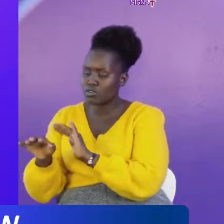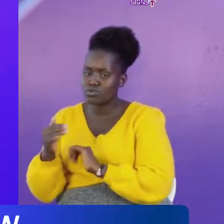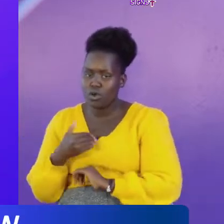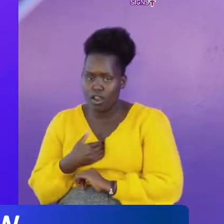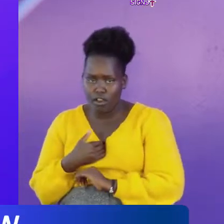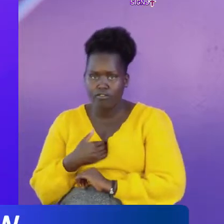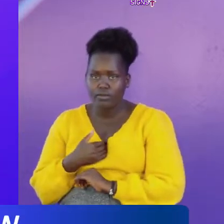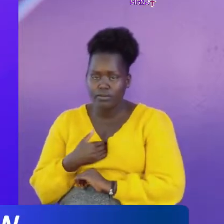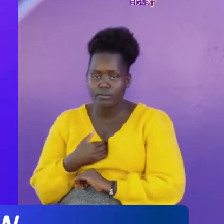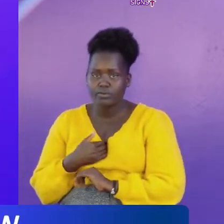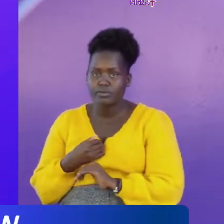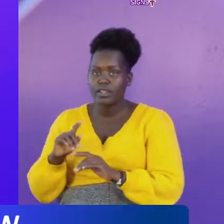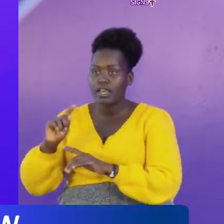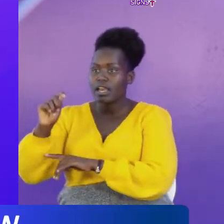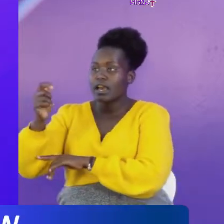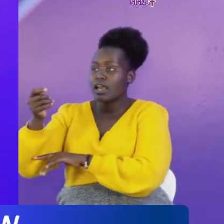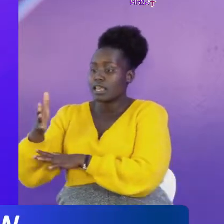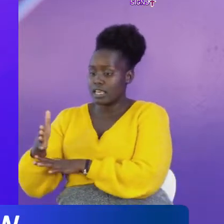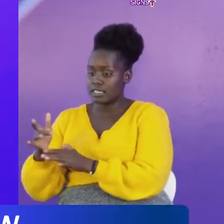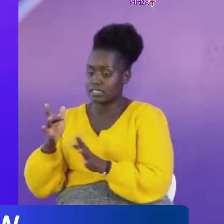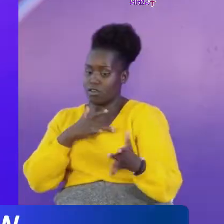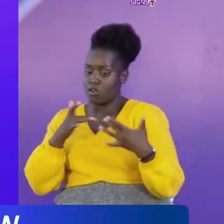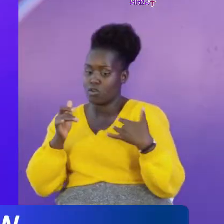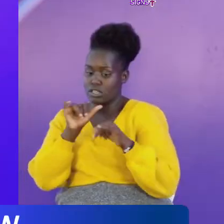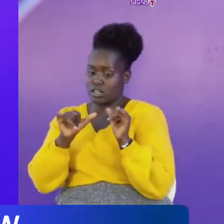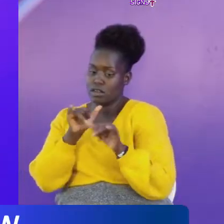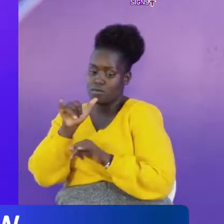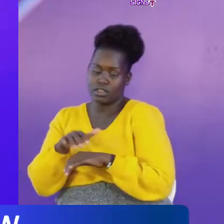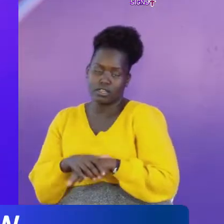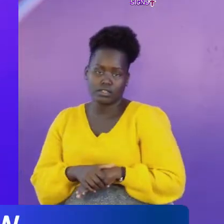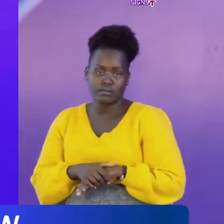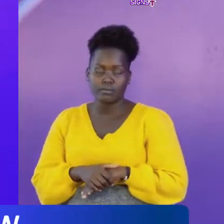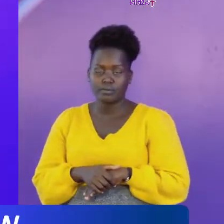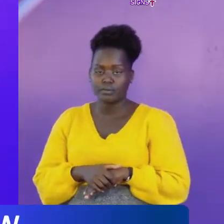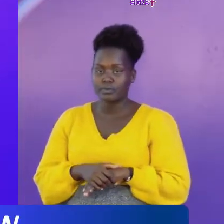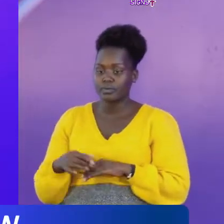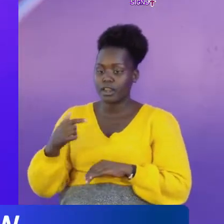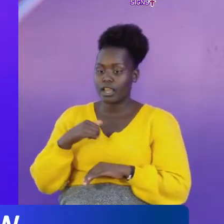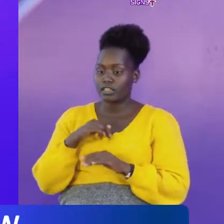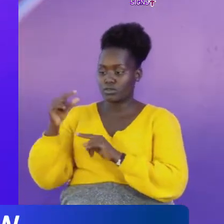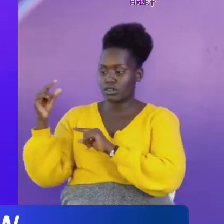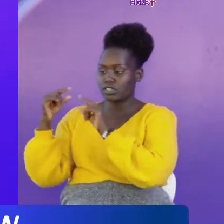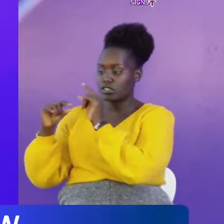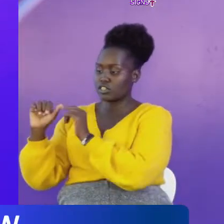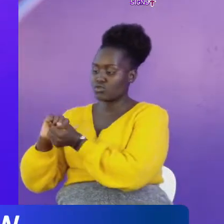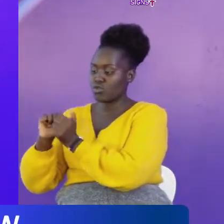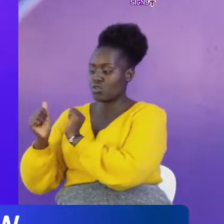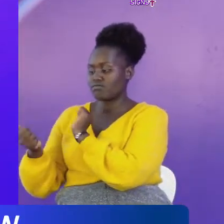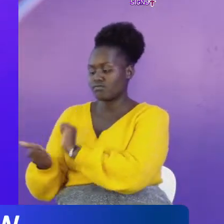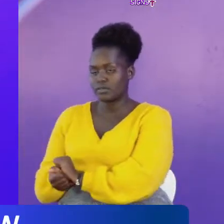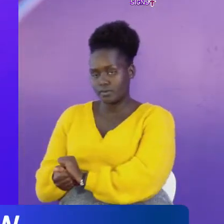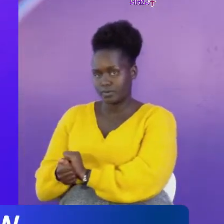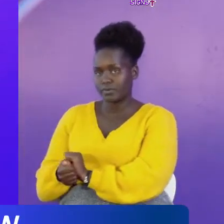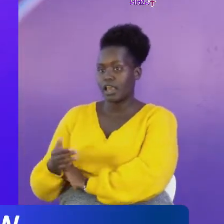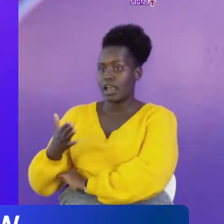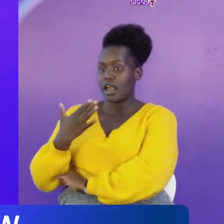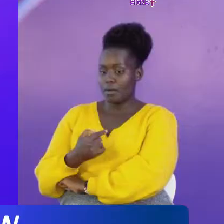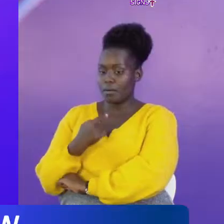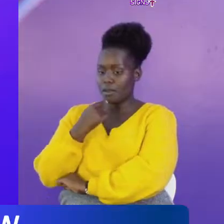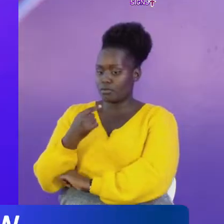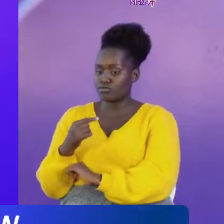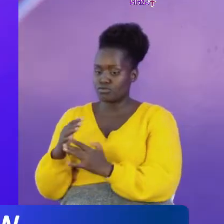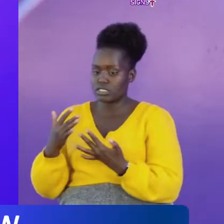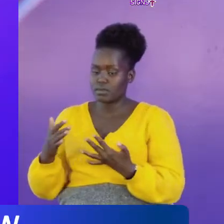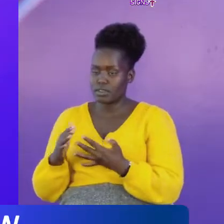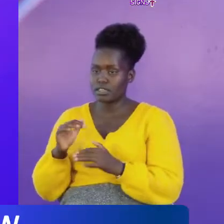from? Kenyans are really concerned about that. Yeah. And we are in a generational change. And I'm very sure something is going to